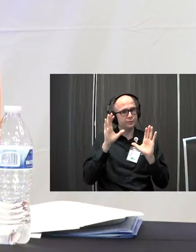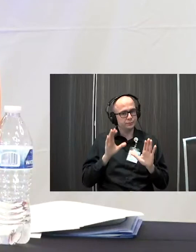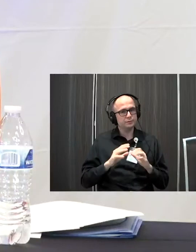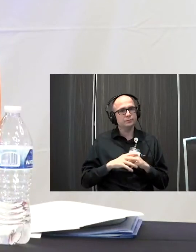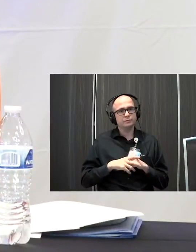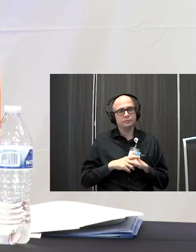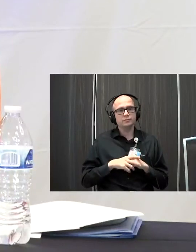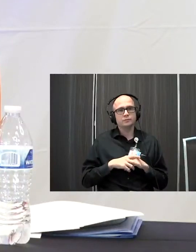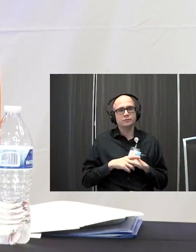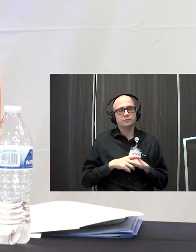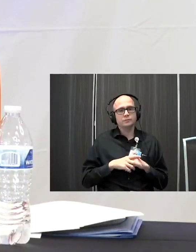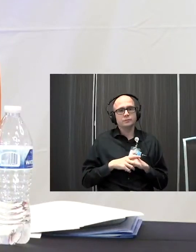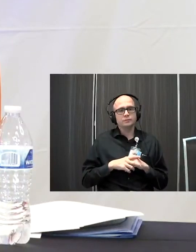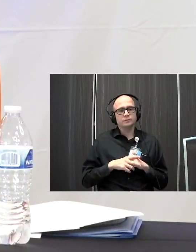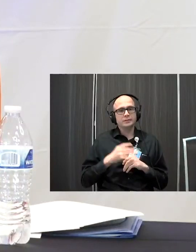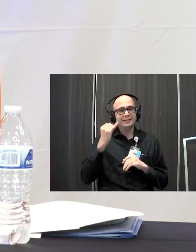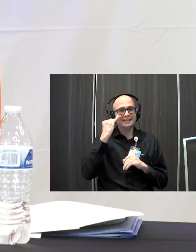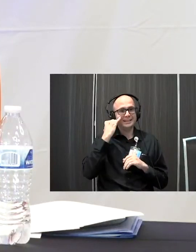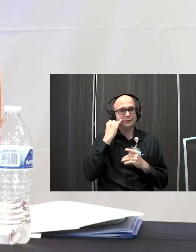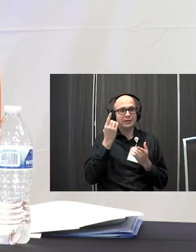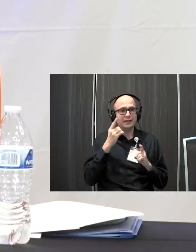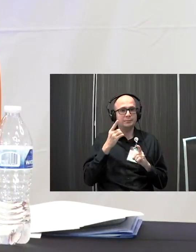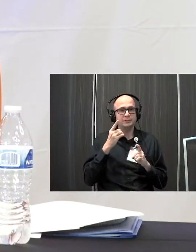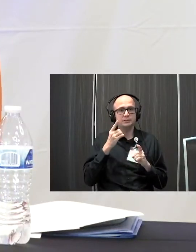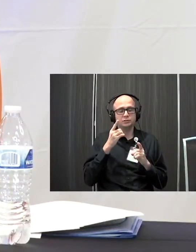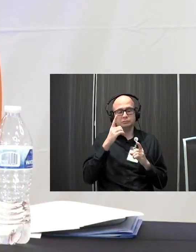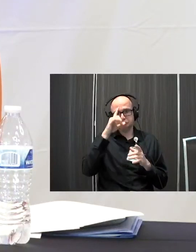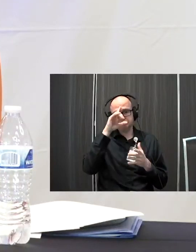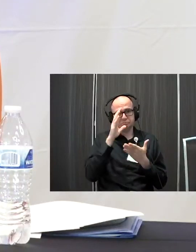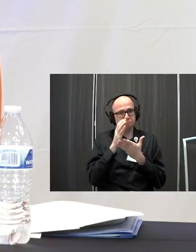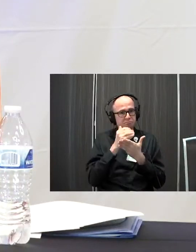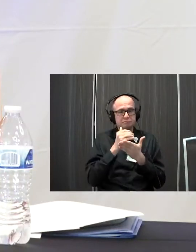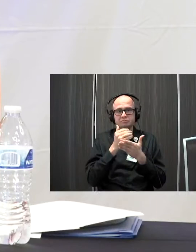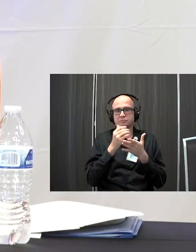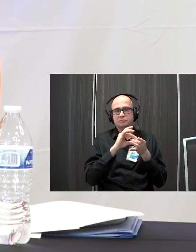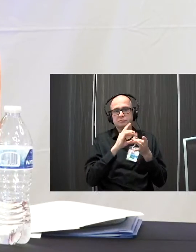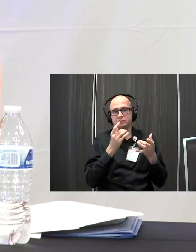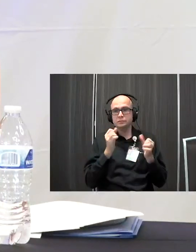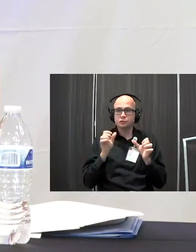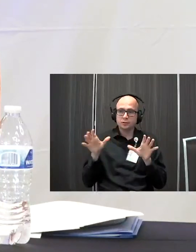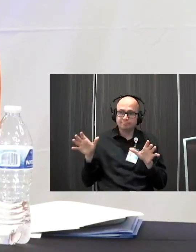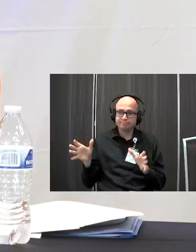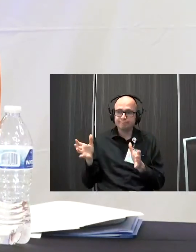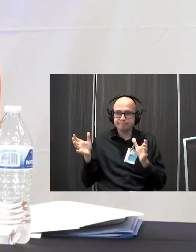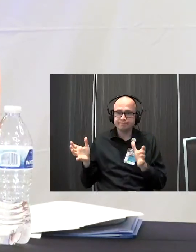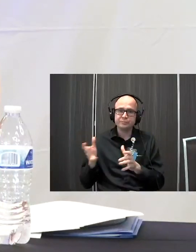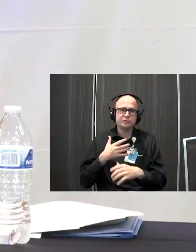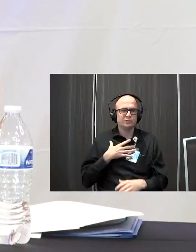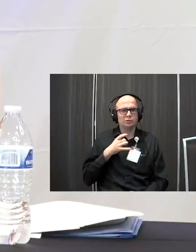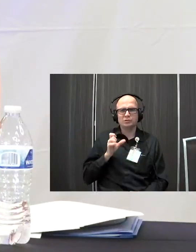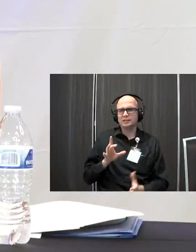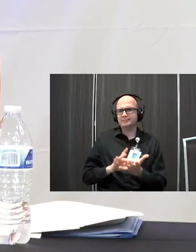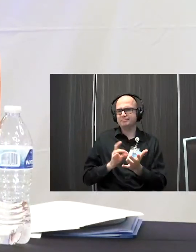And so if he gets to that point in a return, and we try first to regroup him, because we don't like to have to give it to